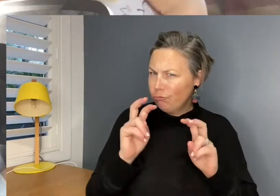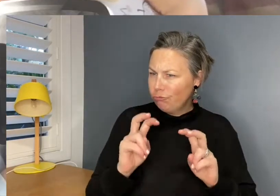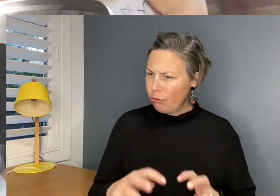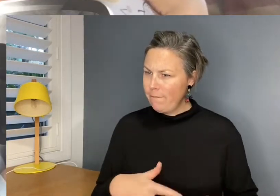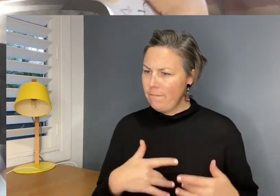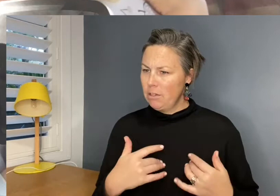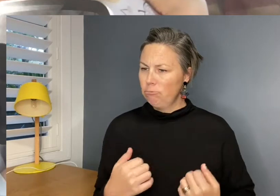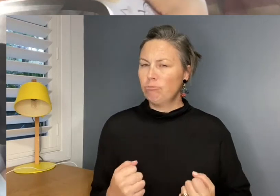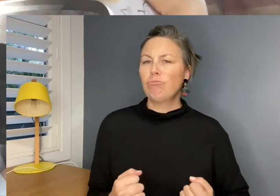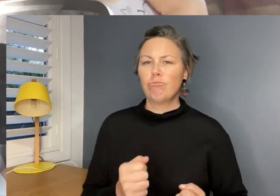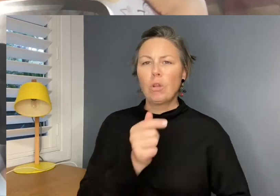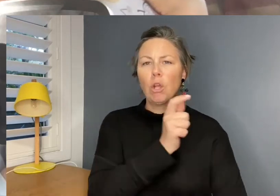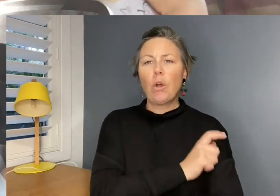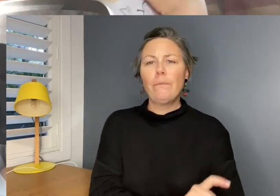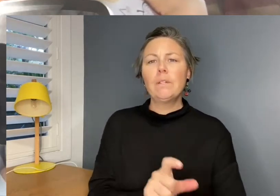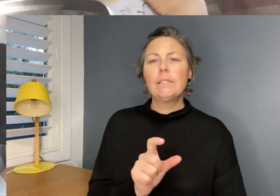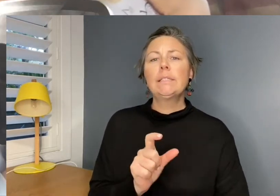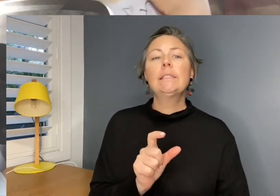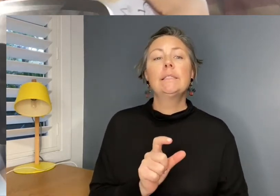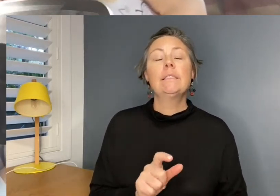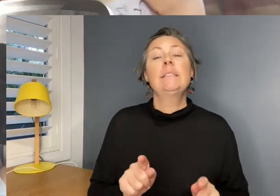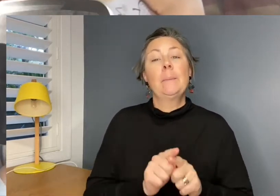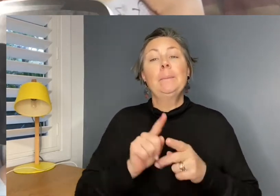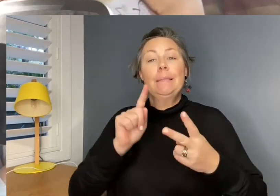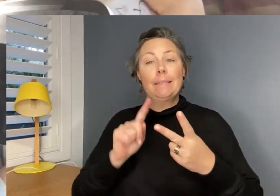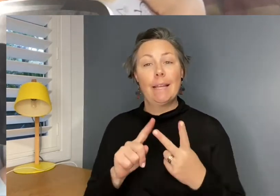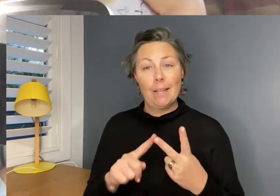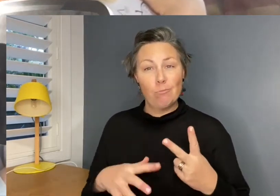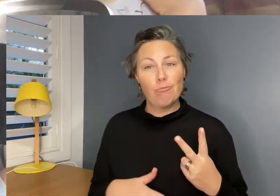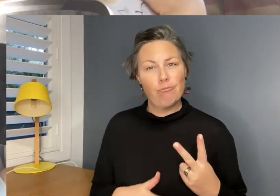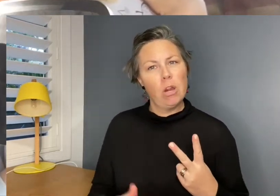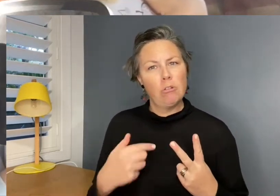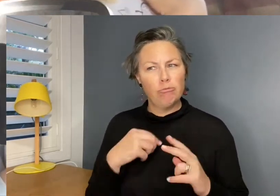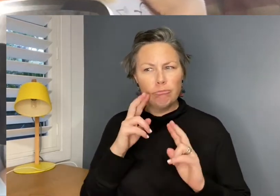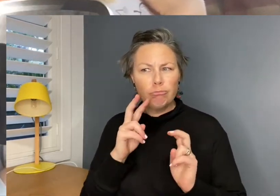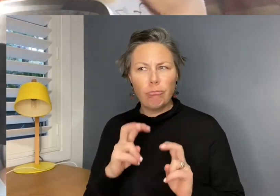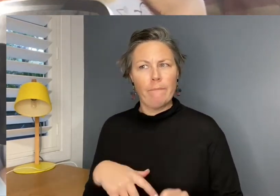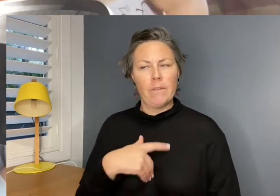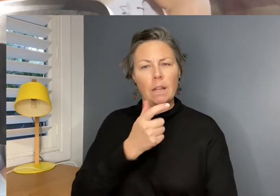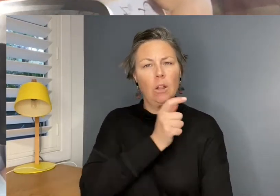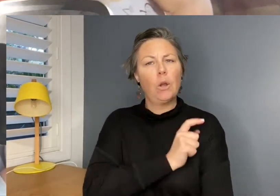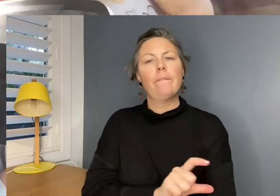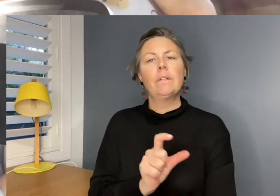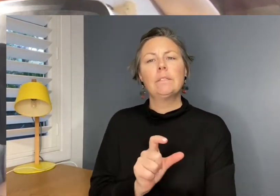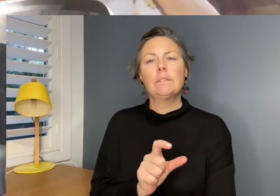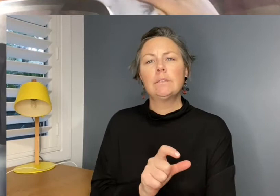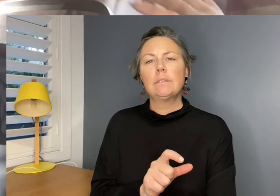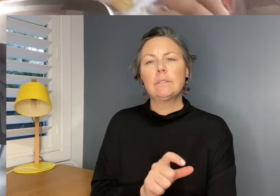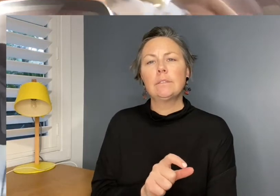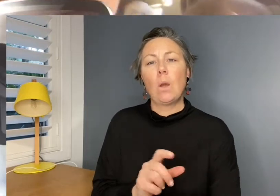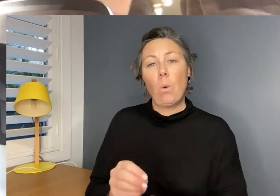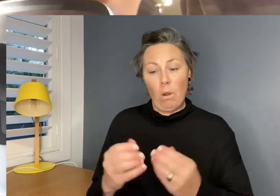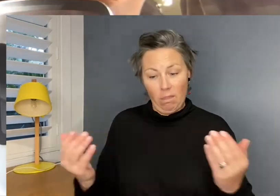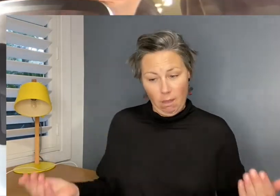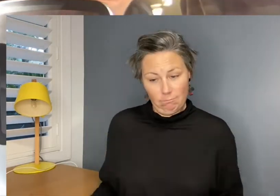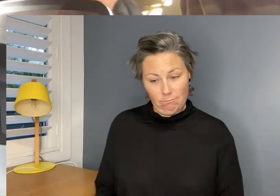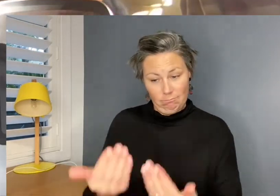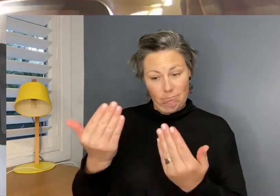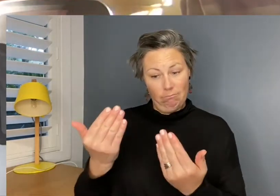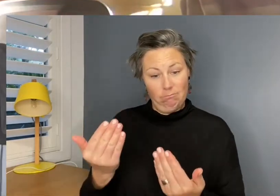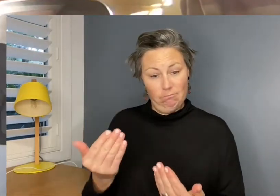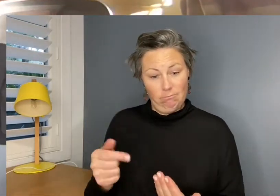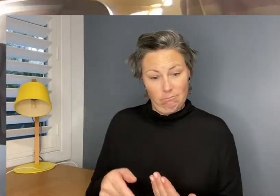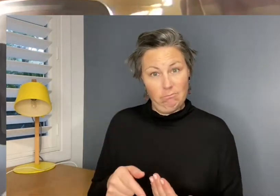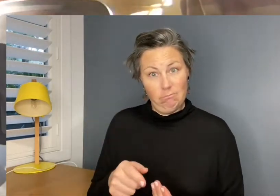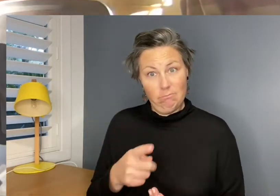empowered, and that sort of came with me through this pregnancy and this birth as well. And yeah, it did give me the birth that I